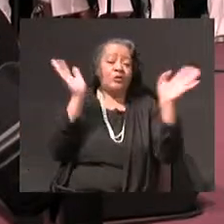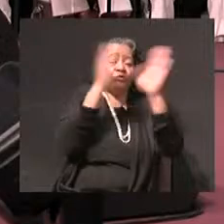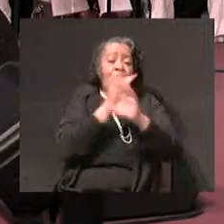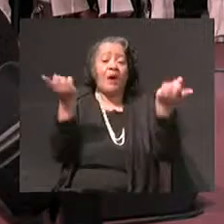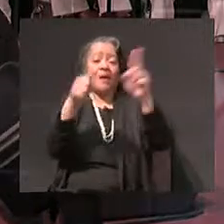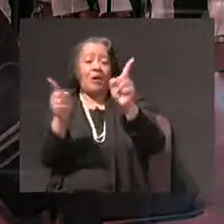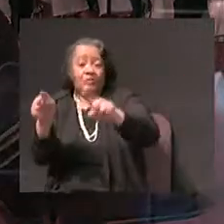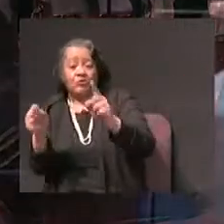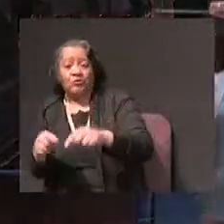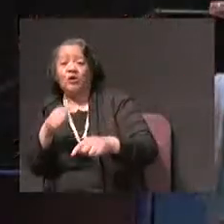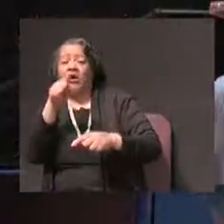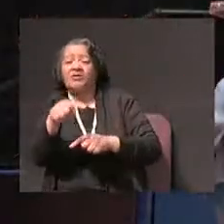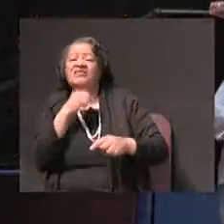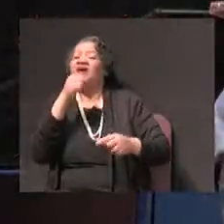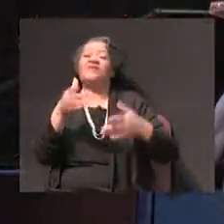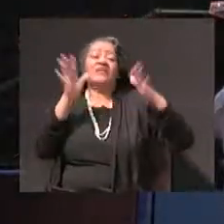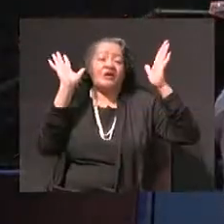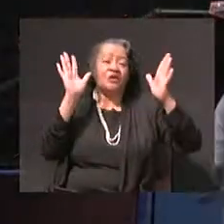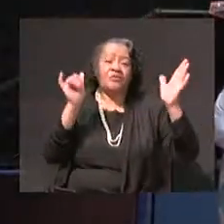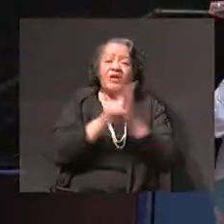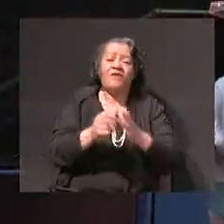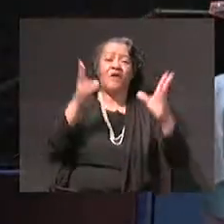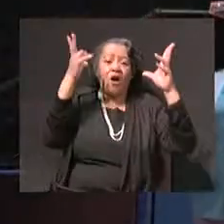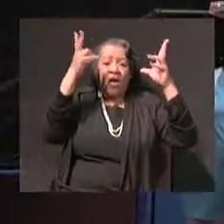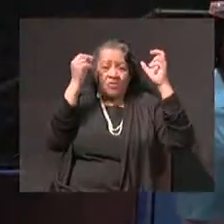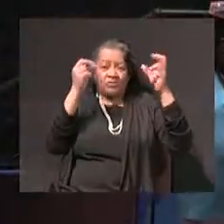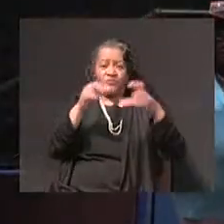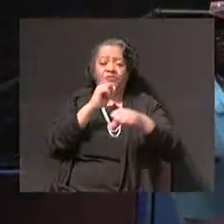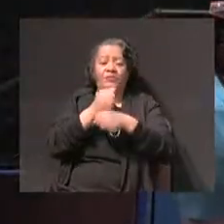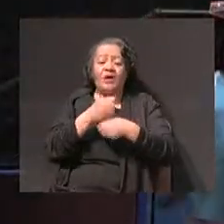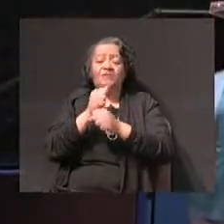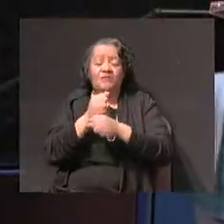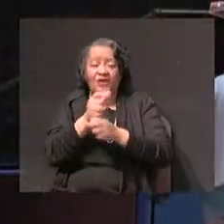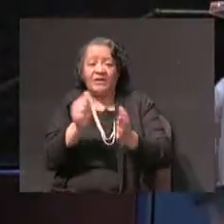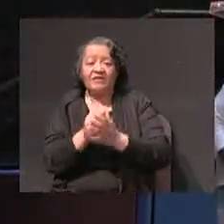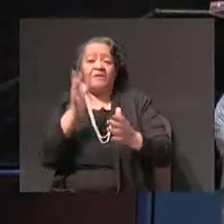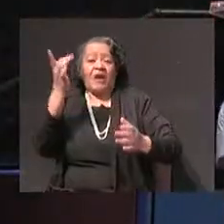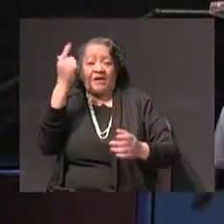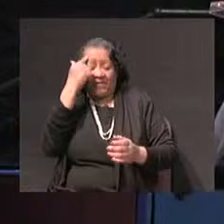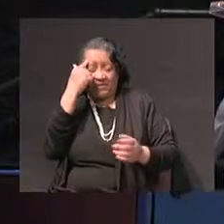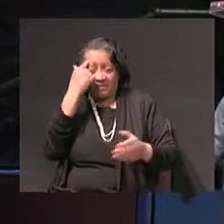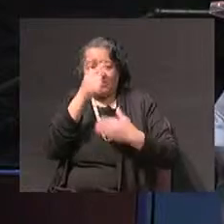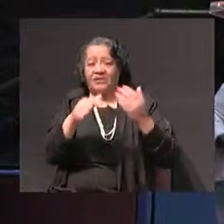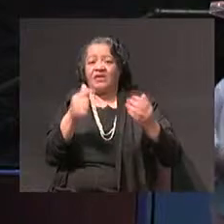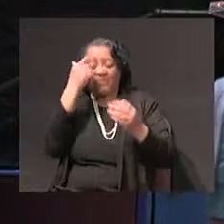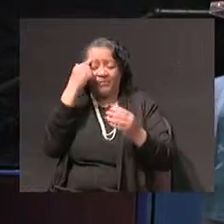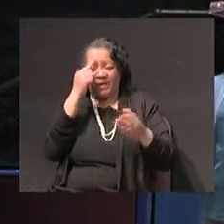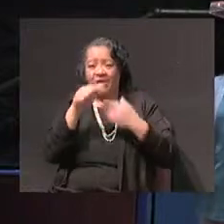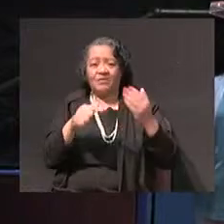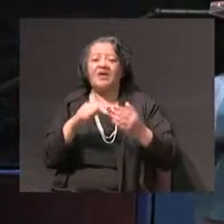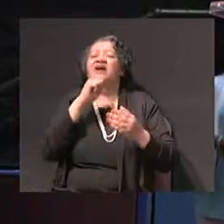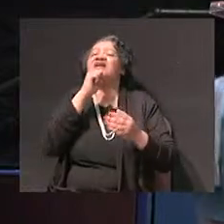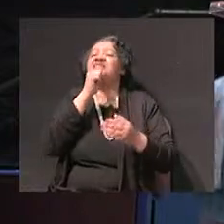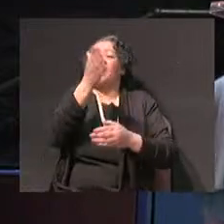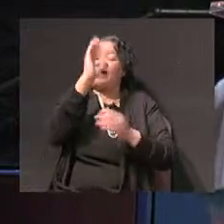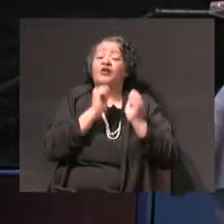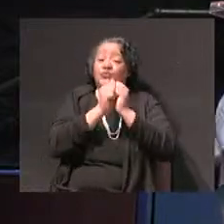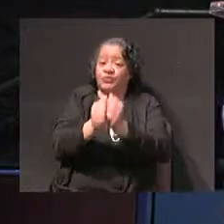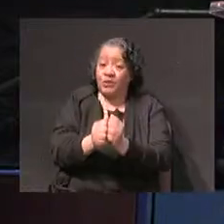loose. Don't you let the devil make you think the Lord is not with